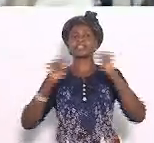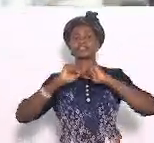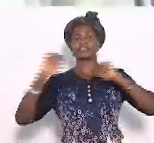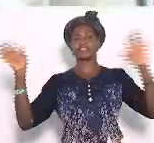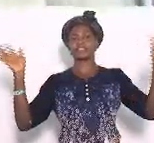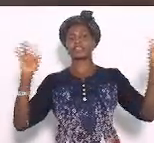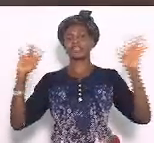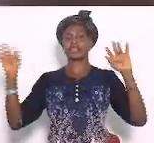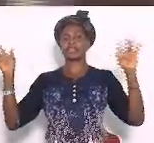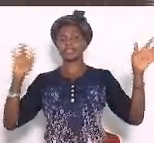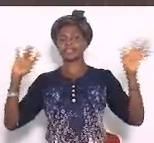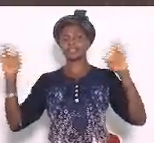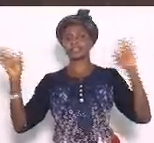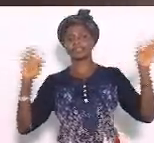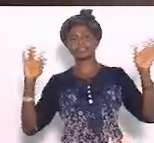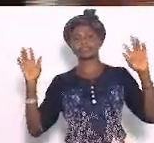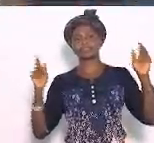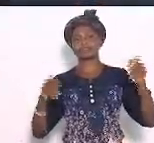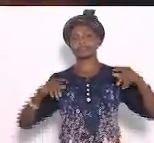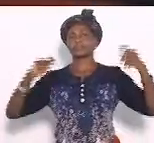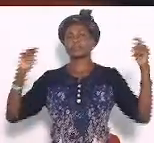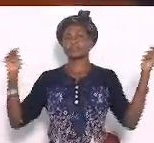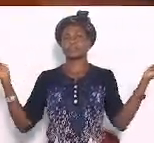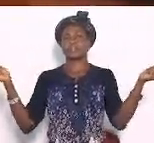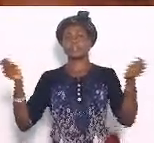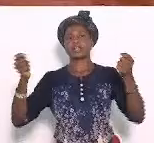canelu alleluia